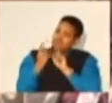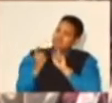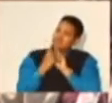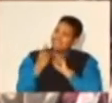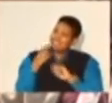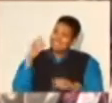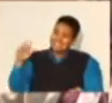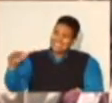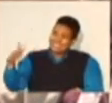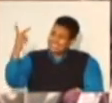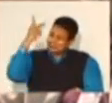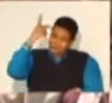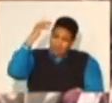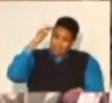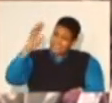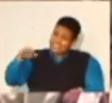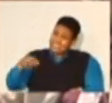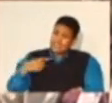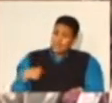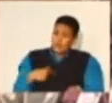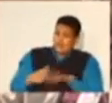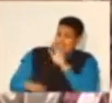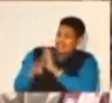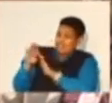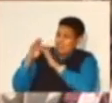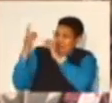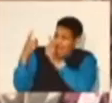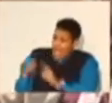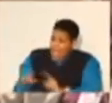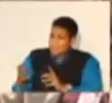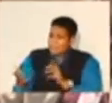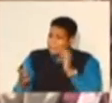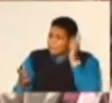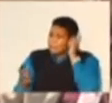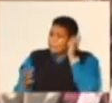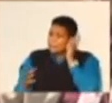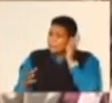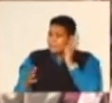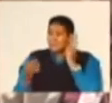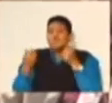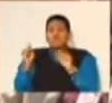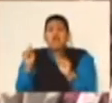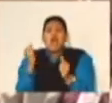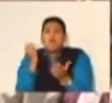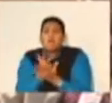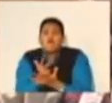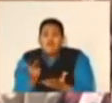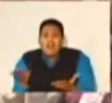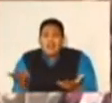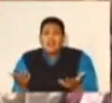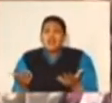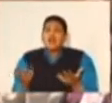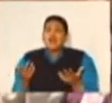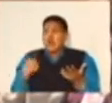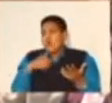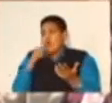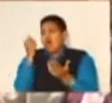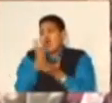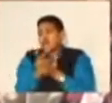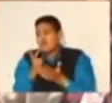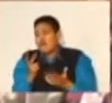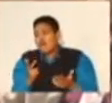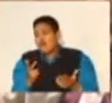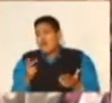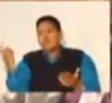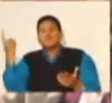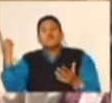Prime Minister, we had this development trying to get approval, or we got approval and then